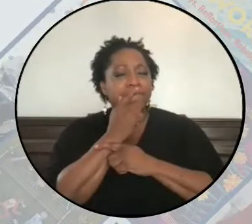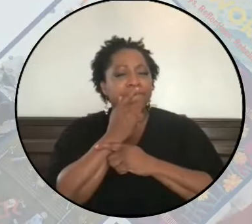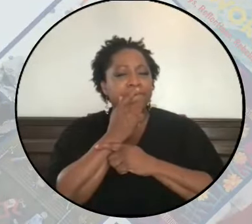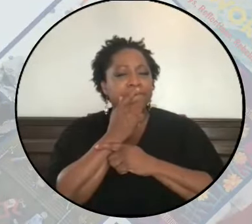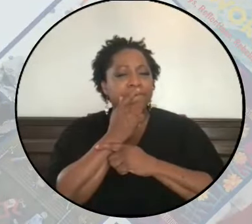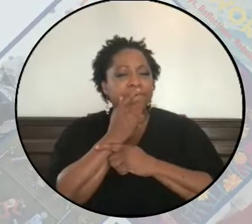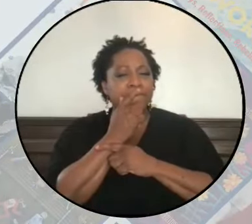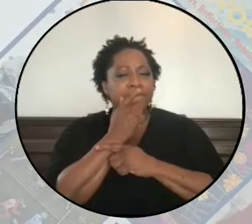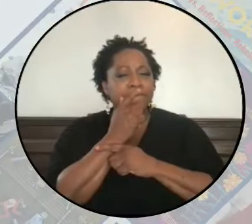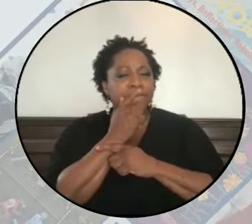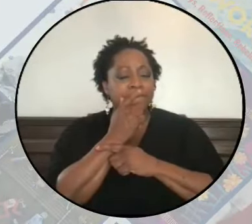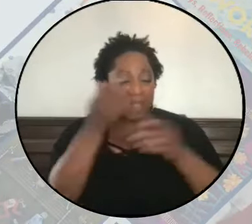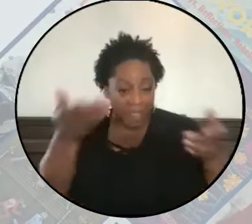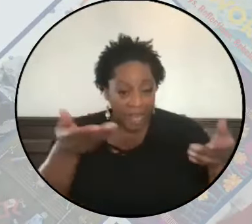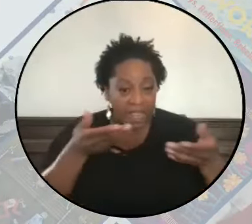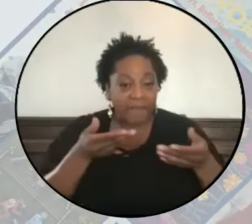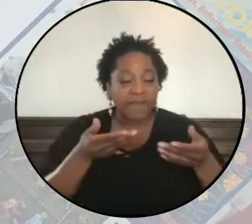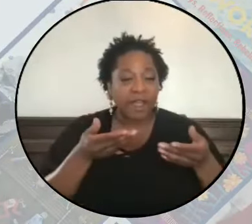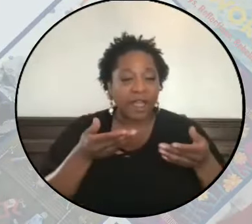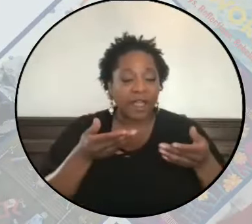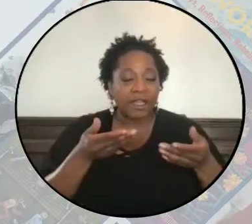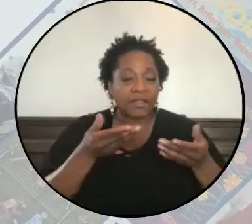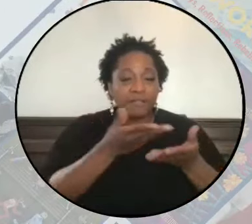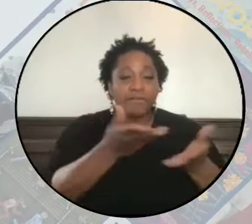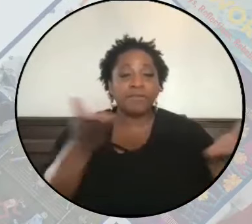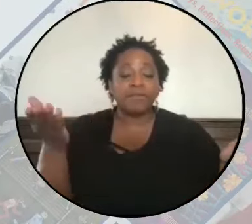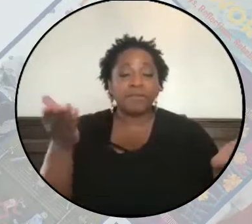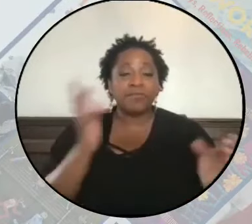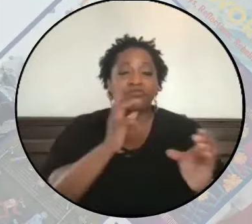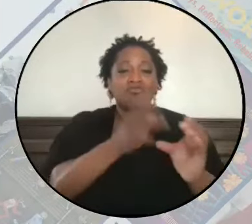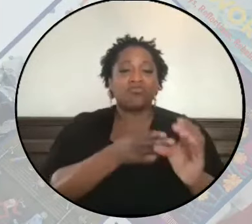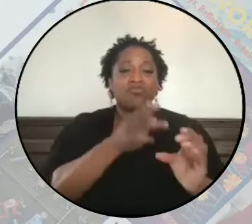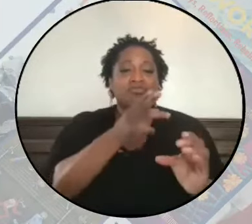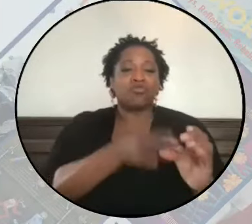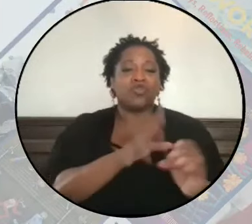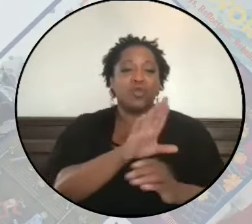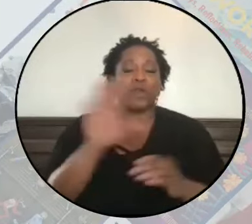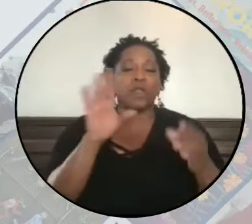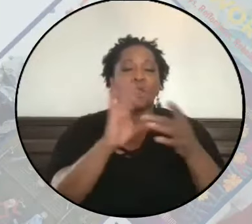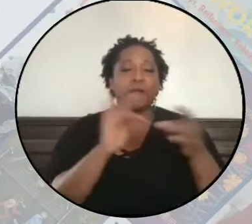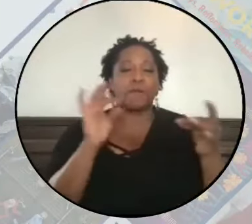people and I invite anyone to to jump